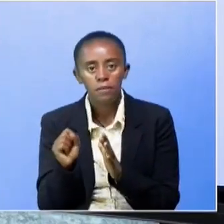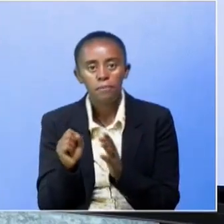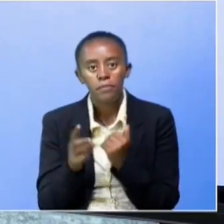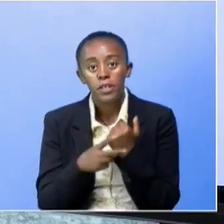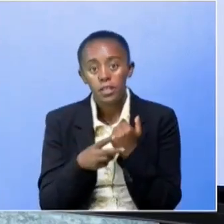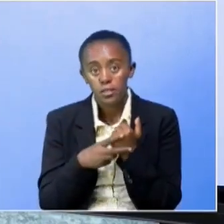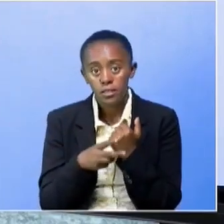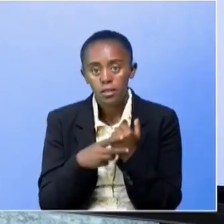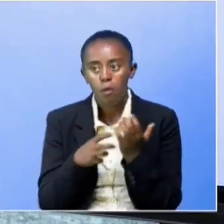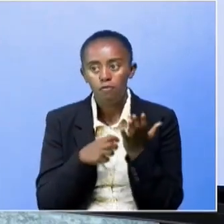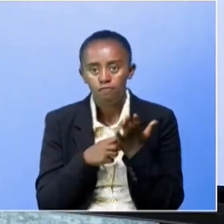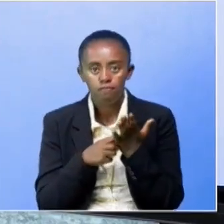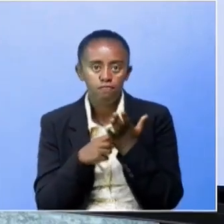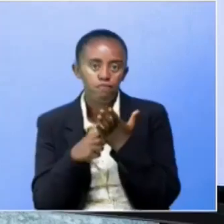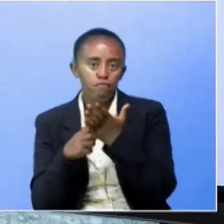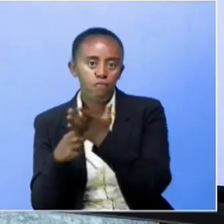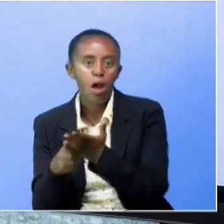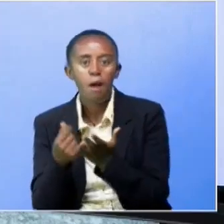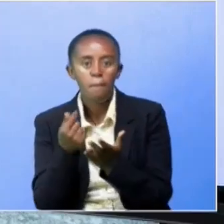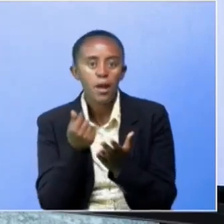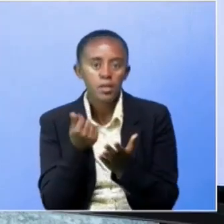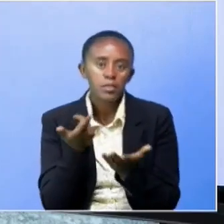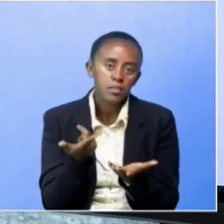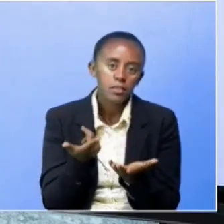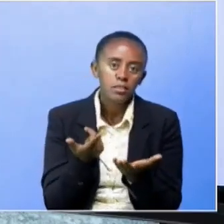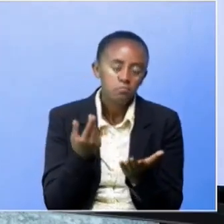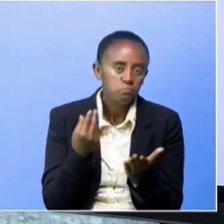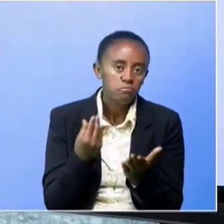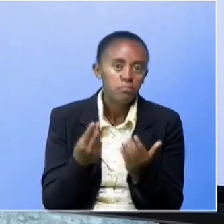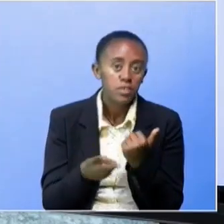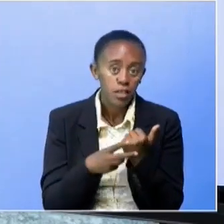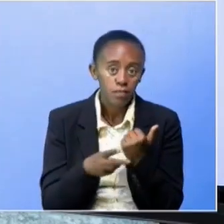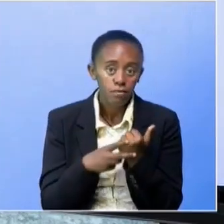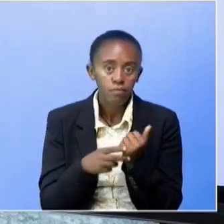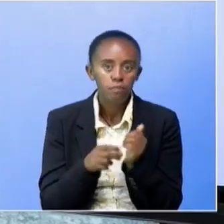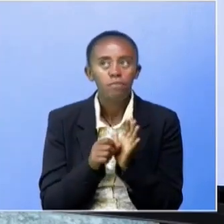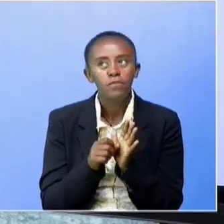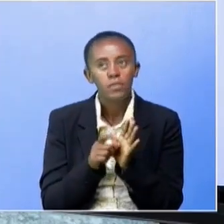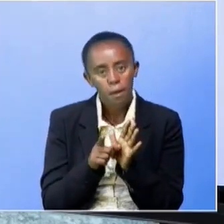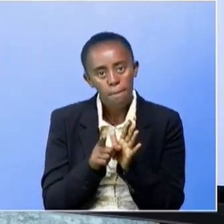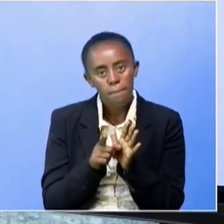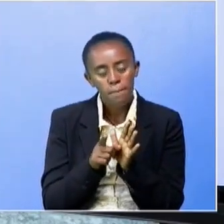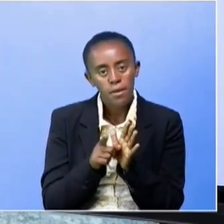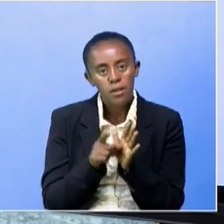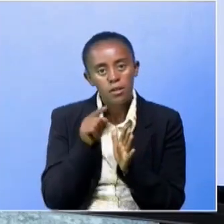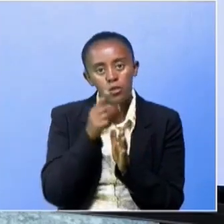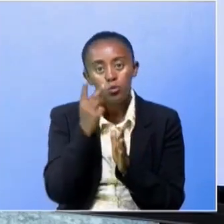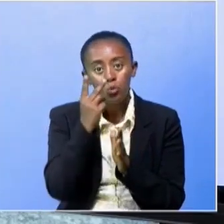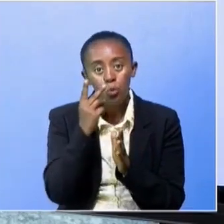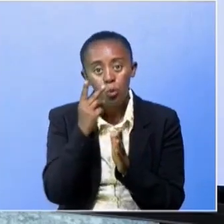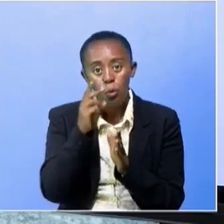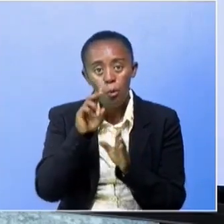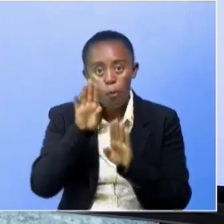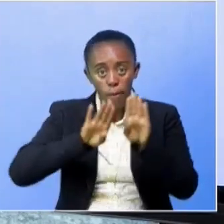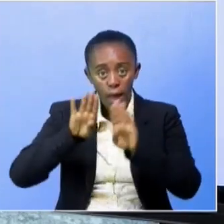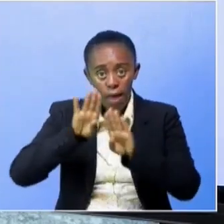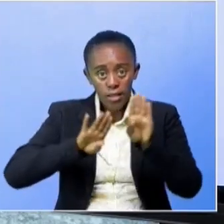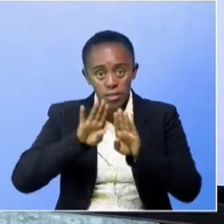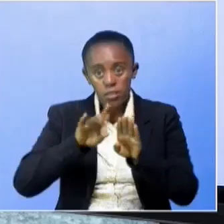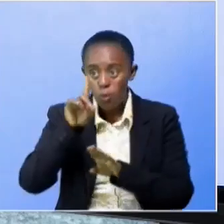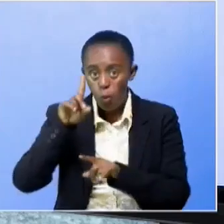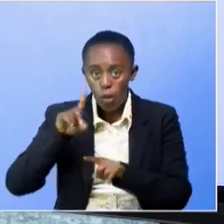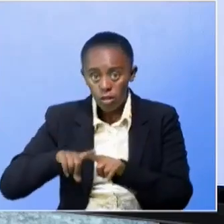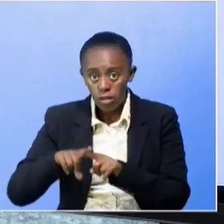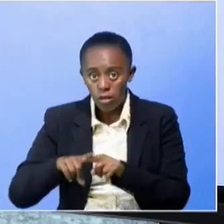you transportation money. Imagine if you take 2 buses and 1